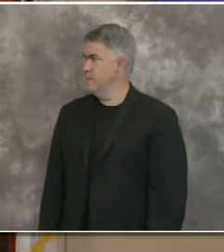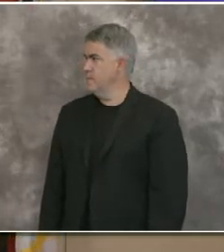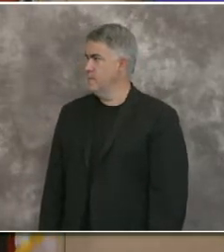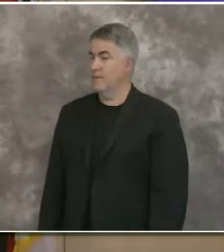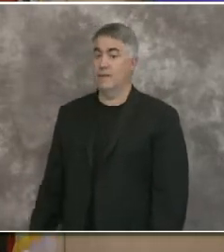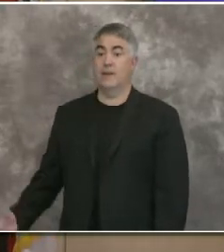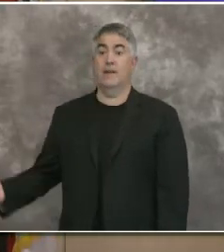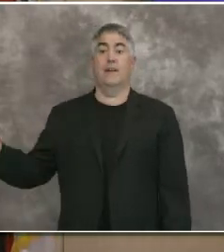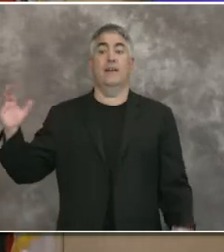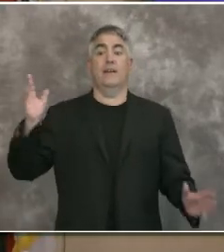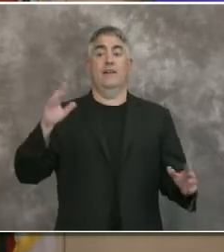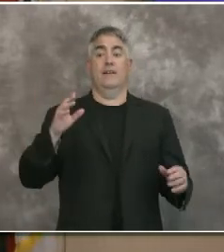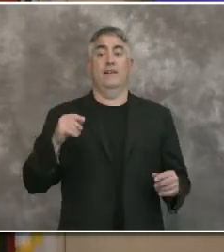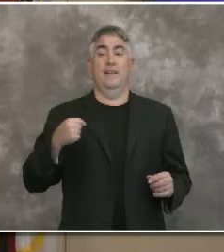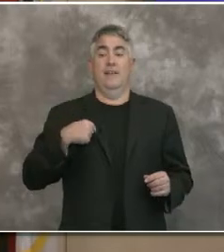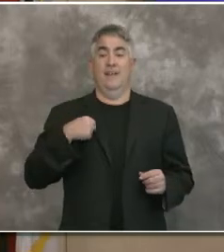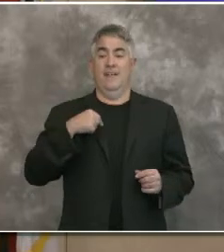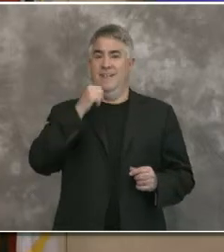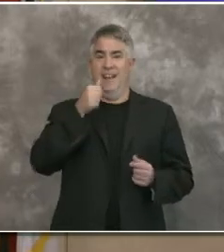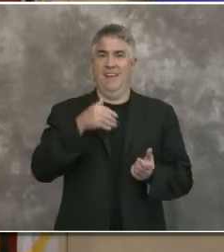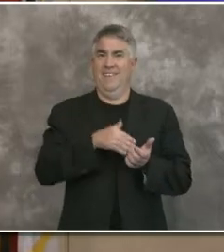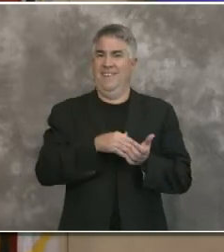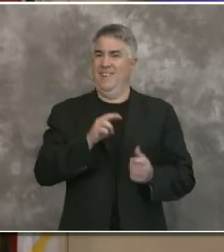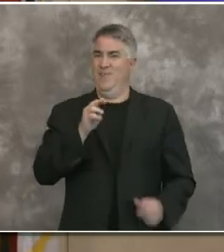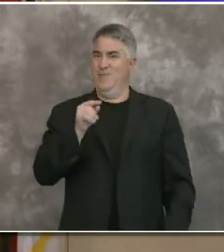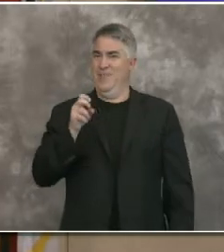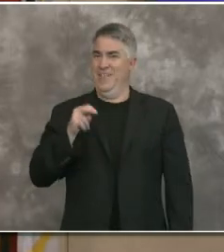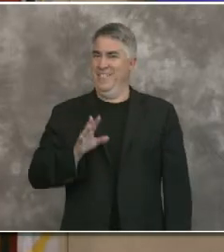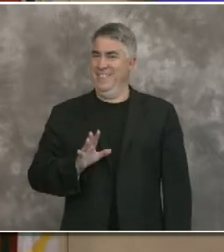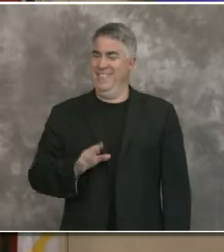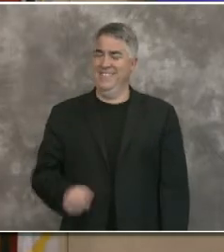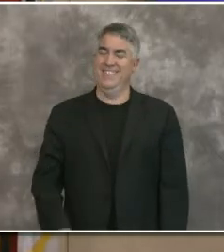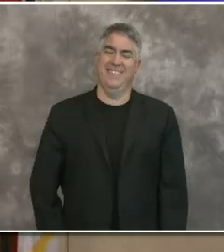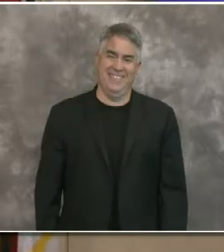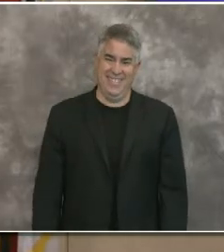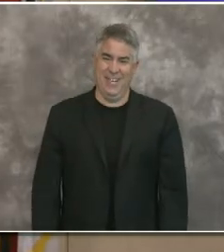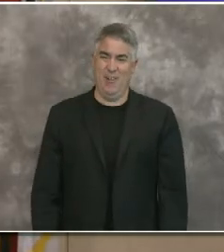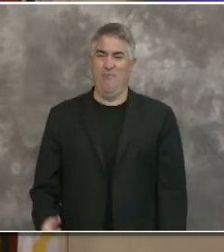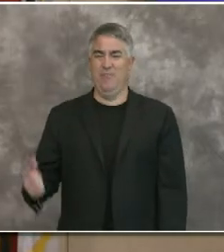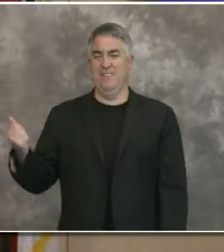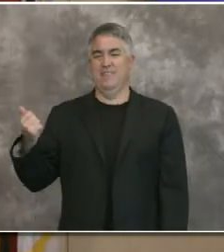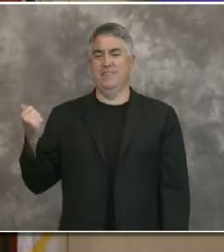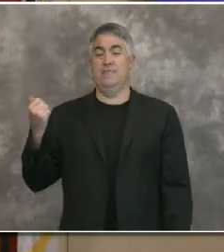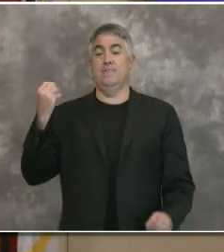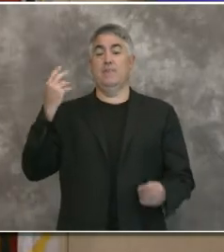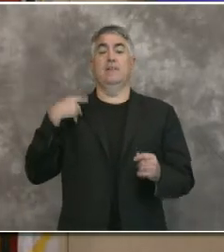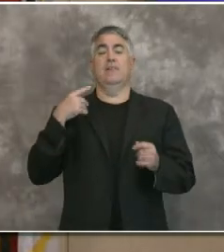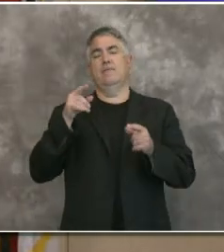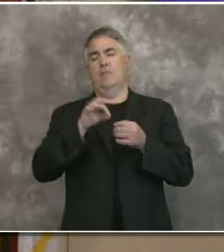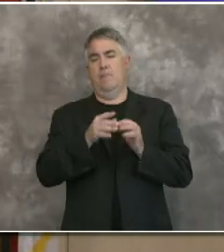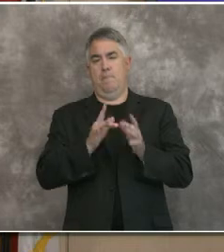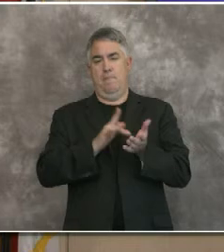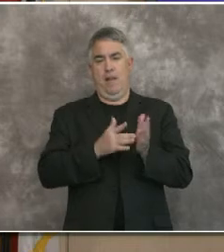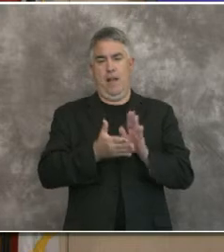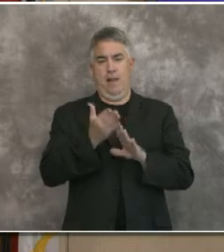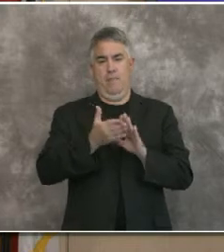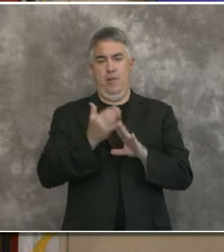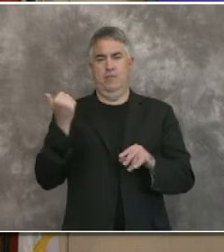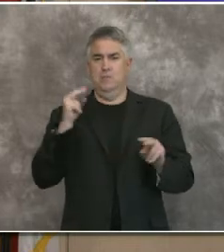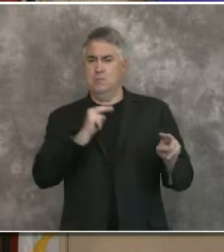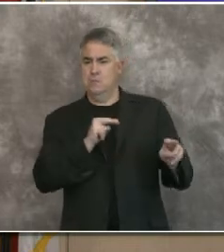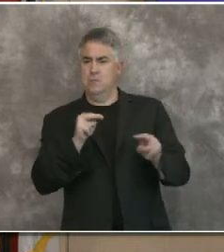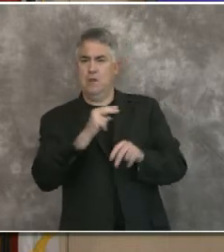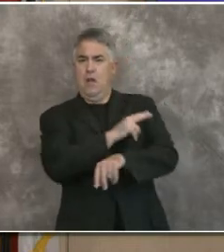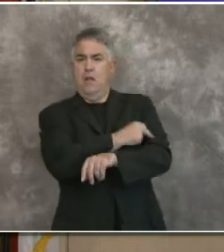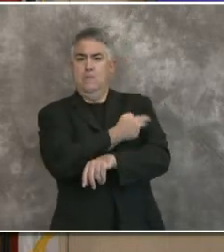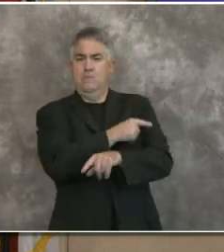Hello, I'm not Dr. Wooten, but with the Medical Operations Center, we are monitoring all the patient movements, and there's an